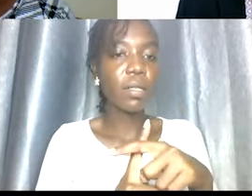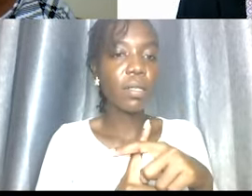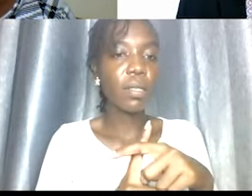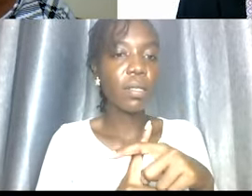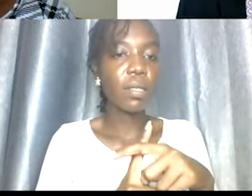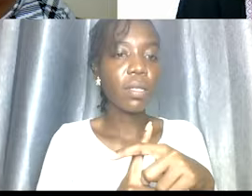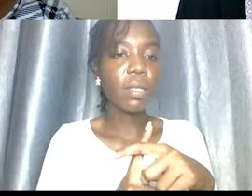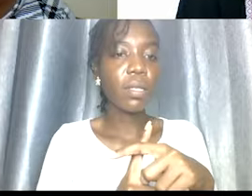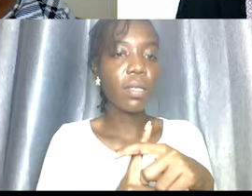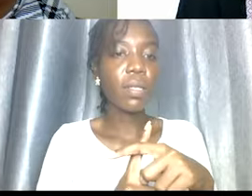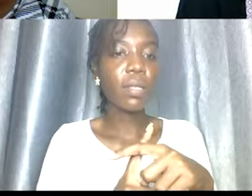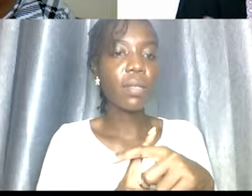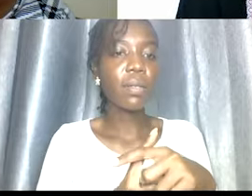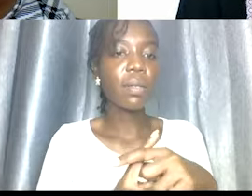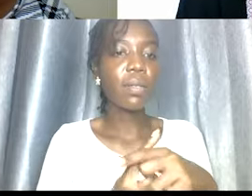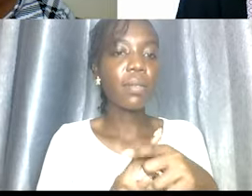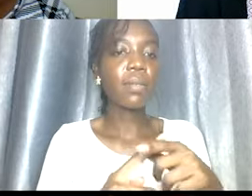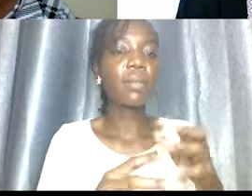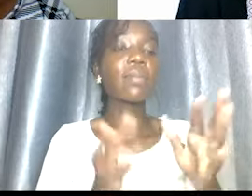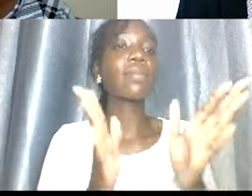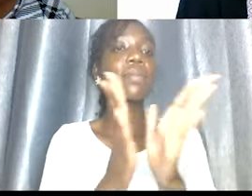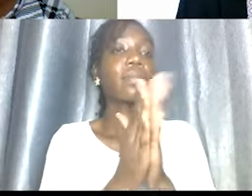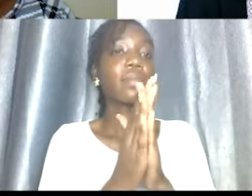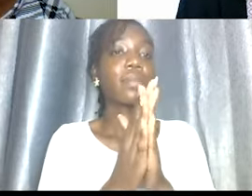of 14, in Mother's Day,